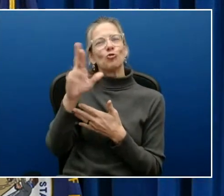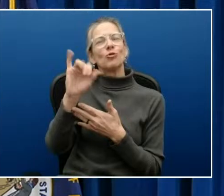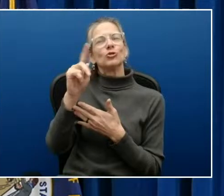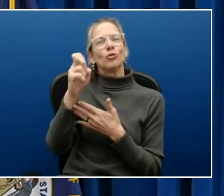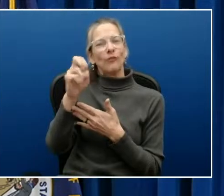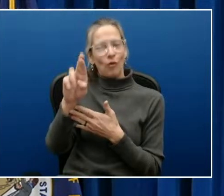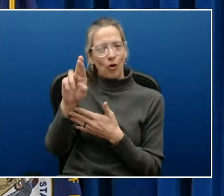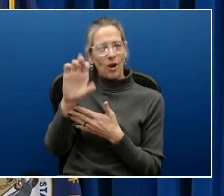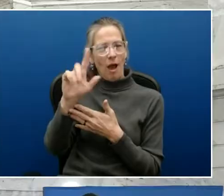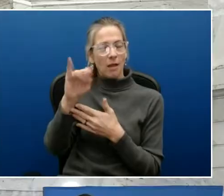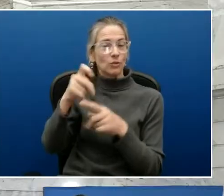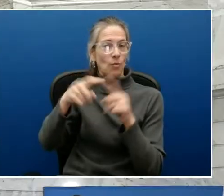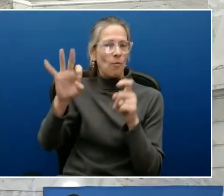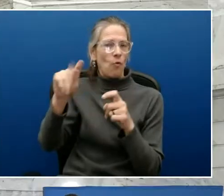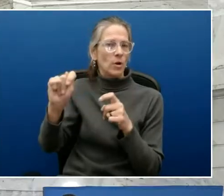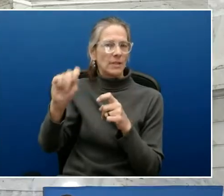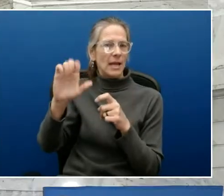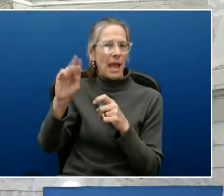Campbell.